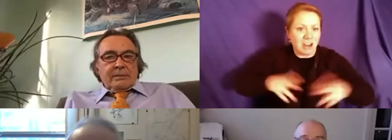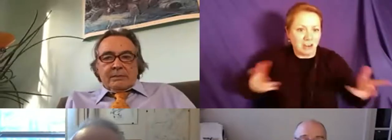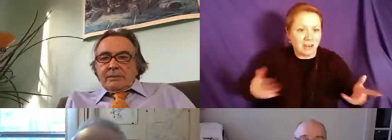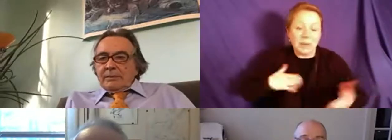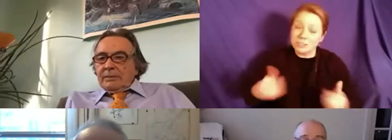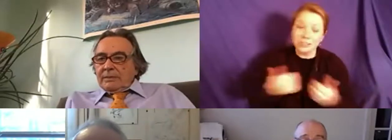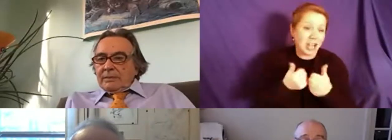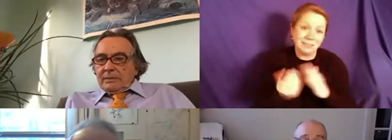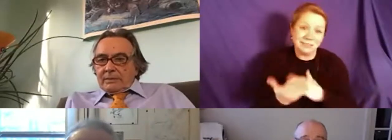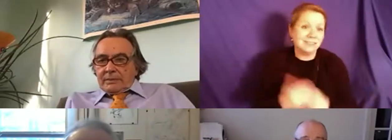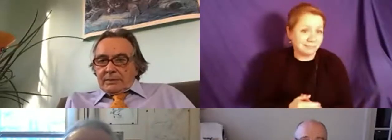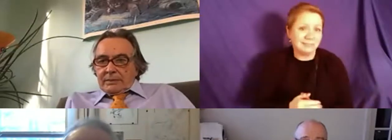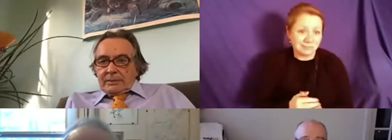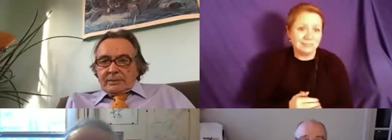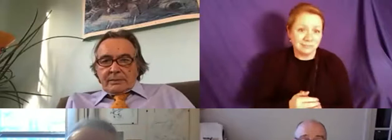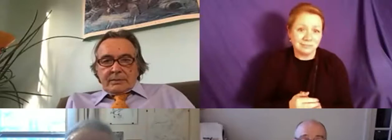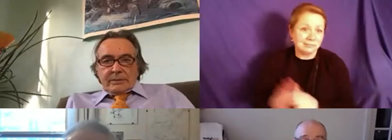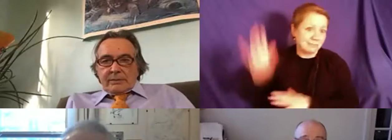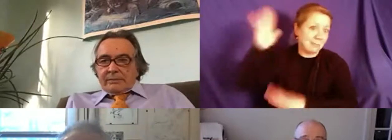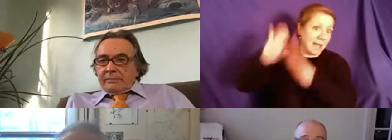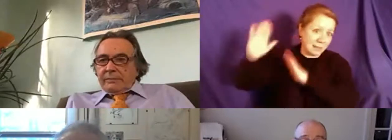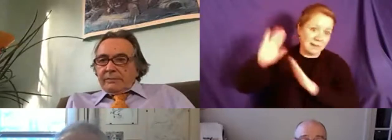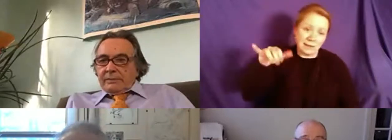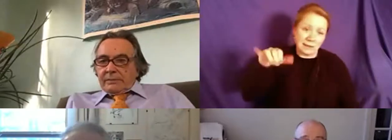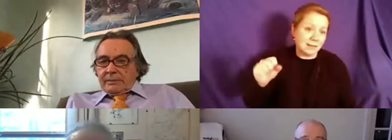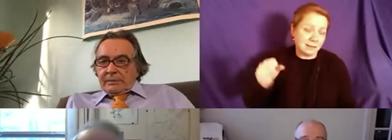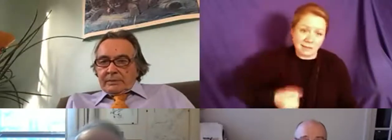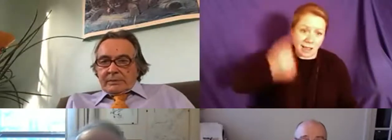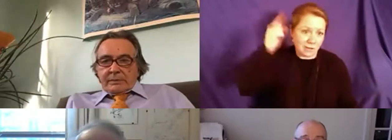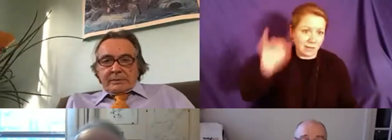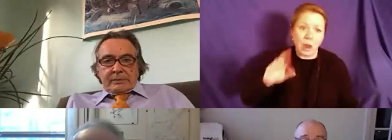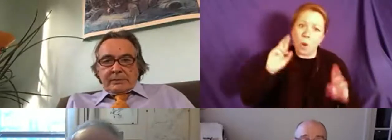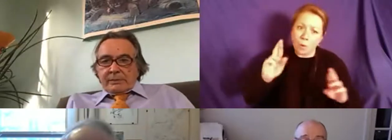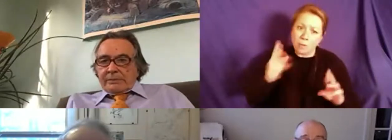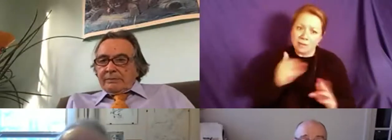challenge back in the day, you know. I hope things have